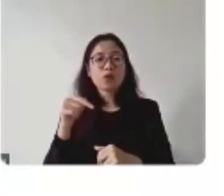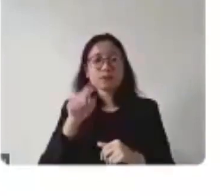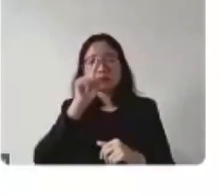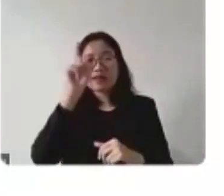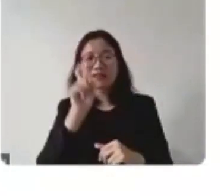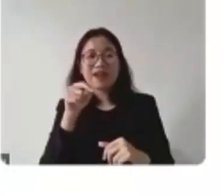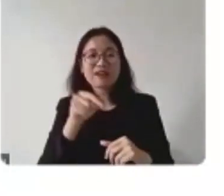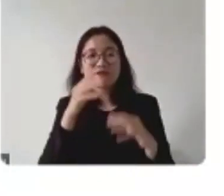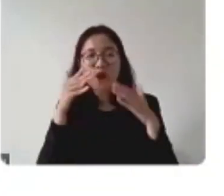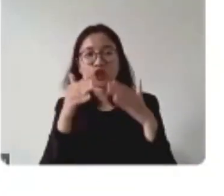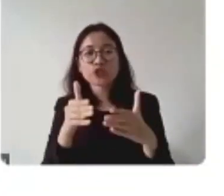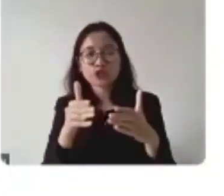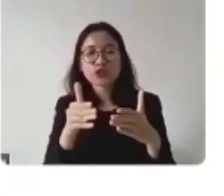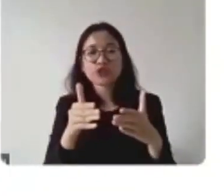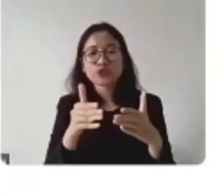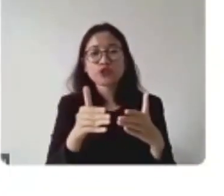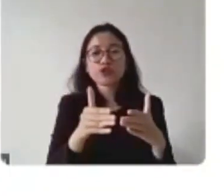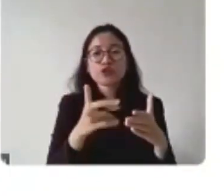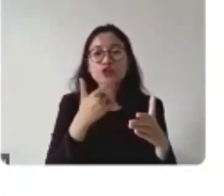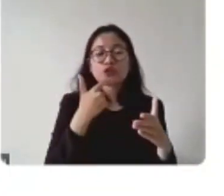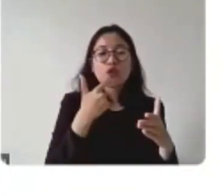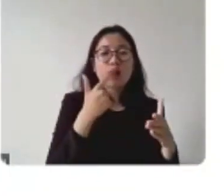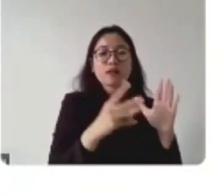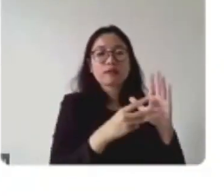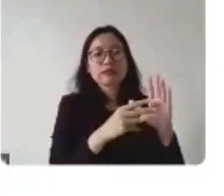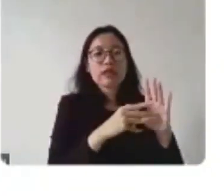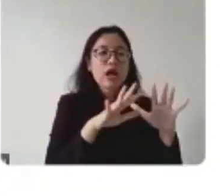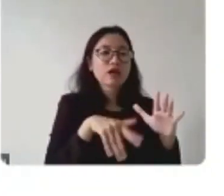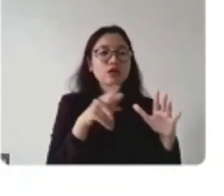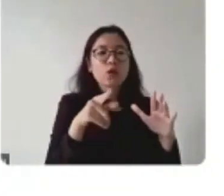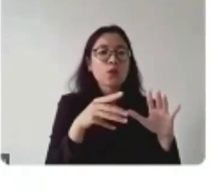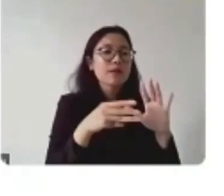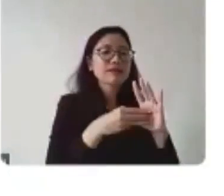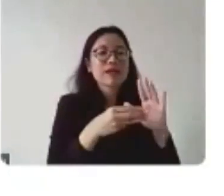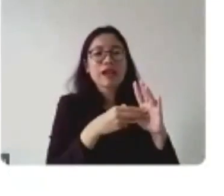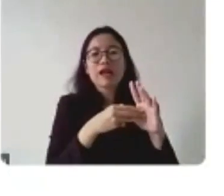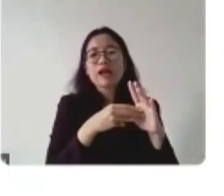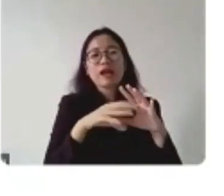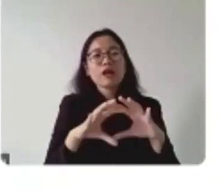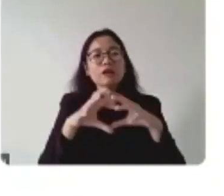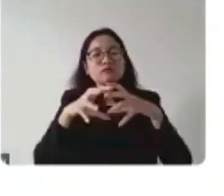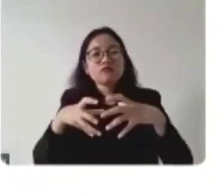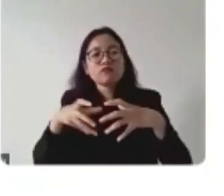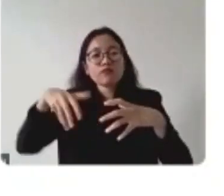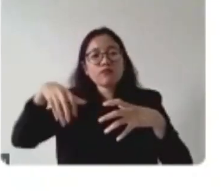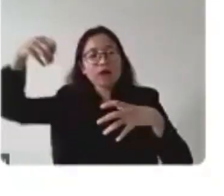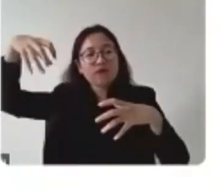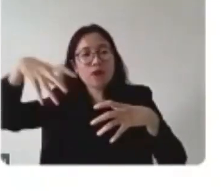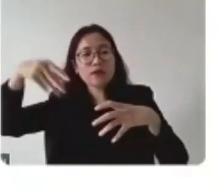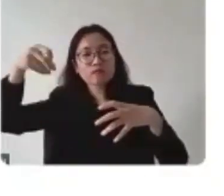pollution. So, for example, the burning of fossil fuel leads to CO2,